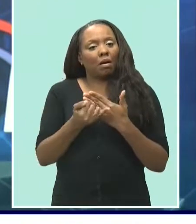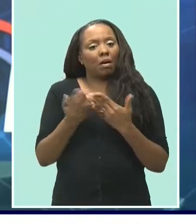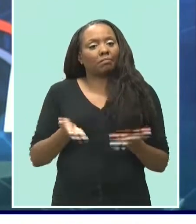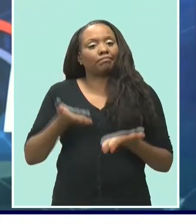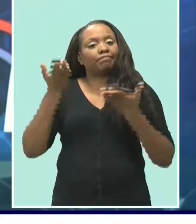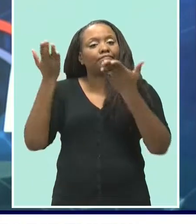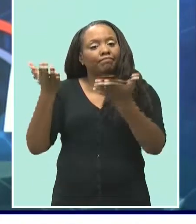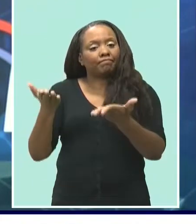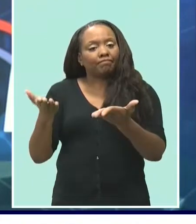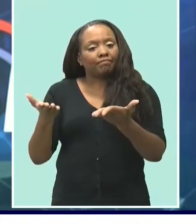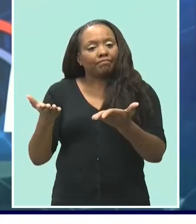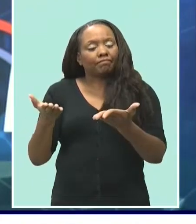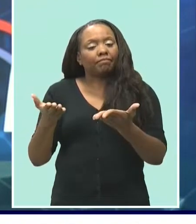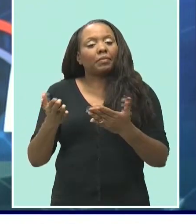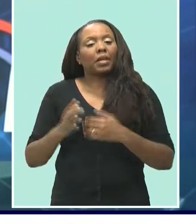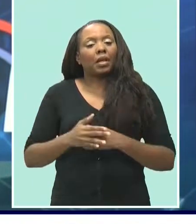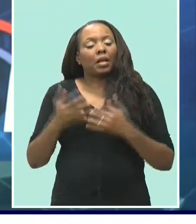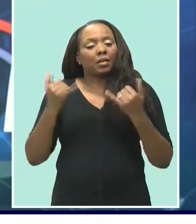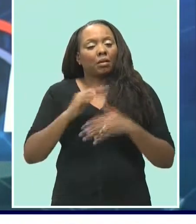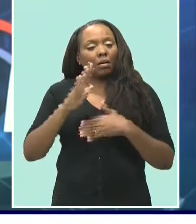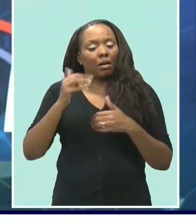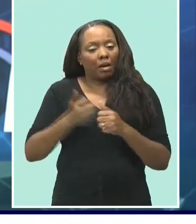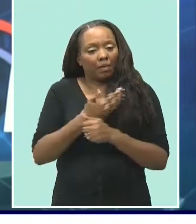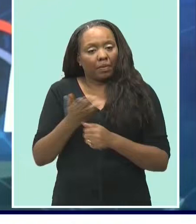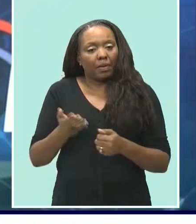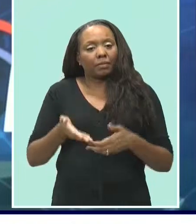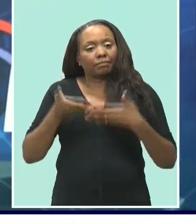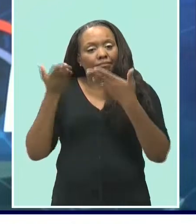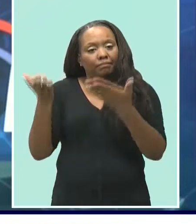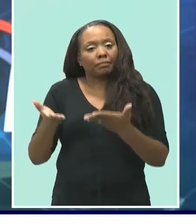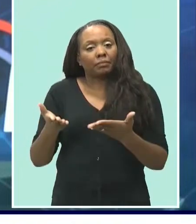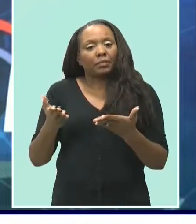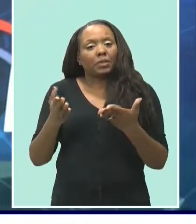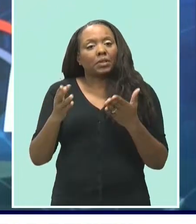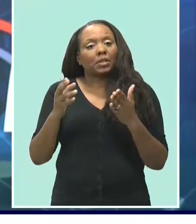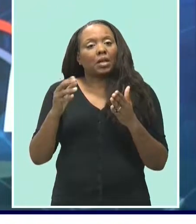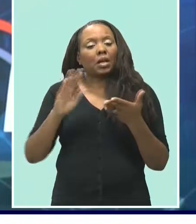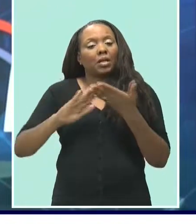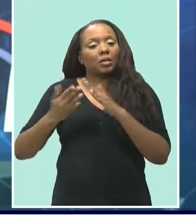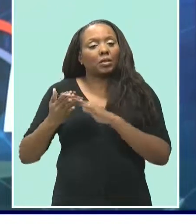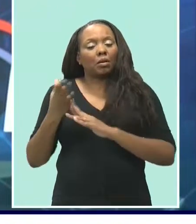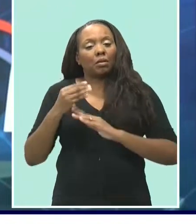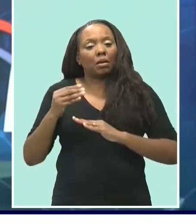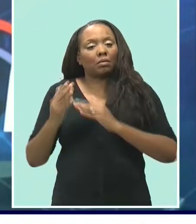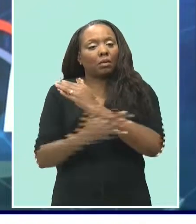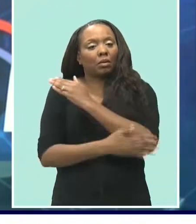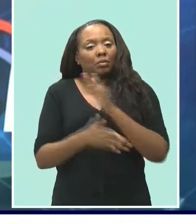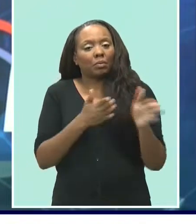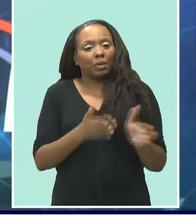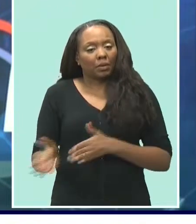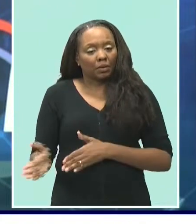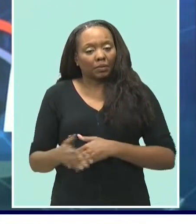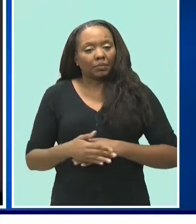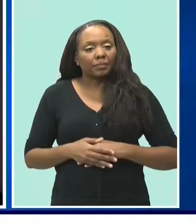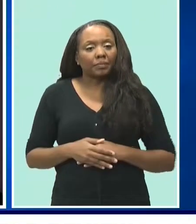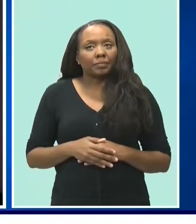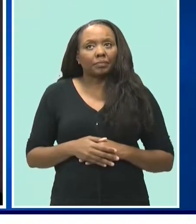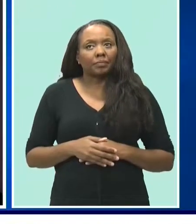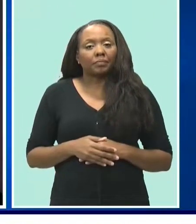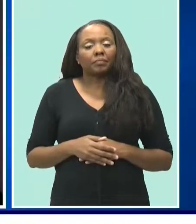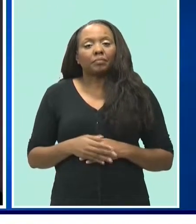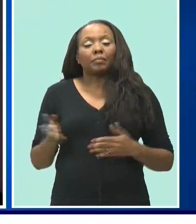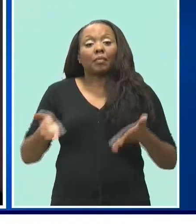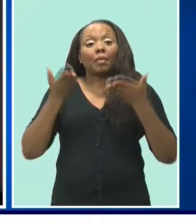Street, the EIA has been sent to the Town and Country Planning Department for review. Kishmar Sinjis reports. The